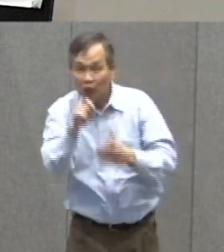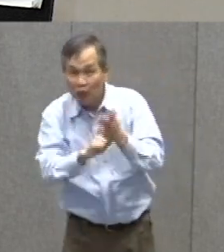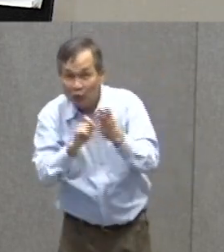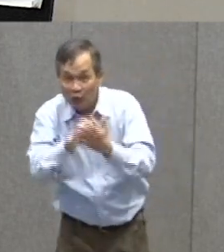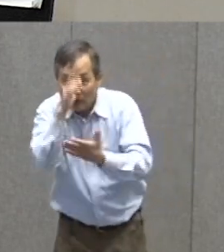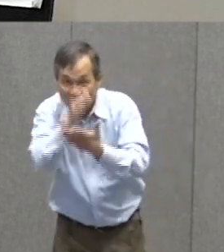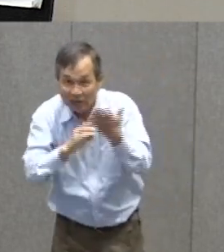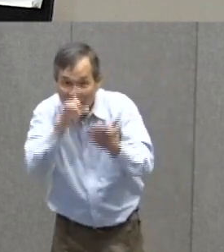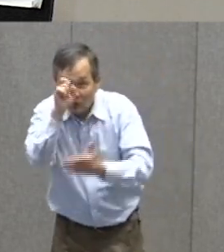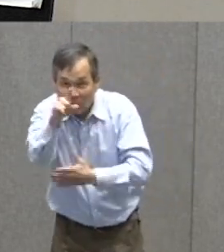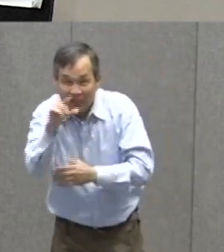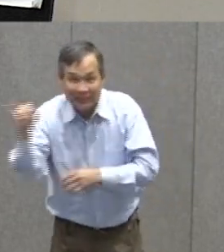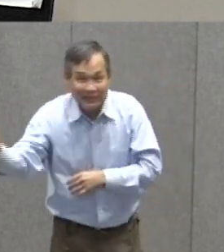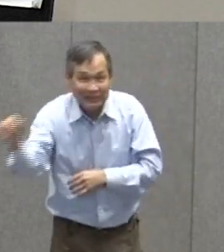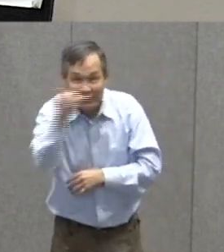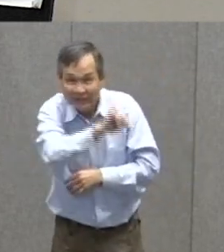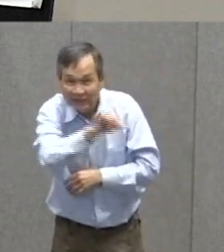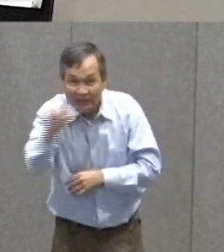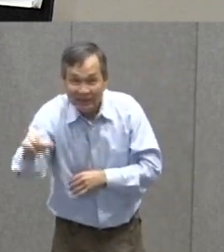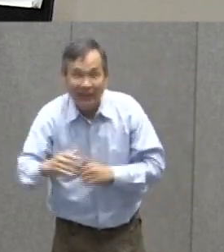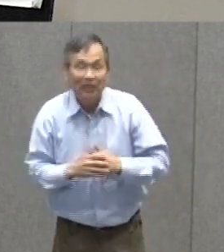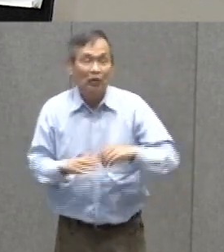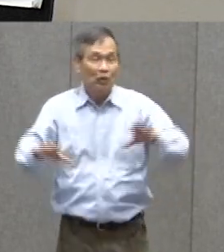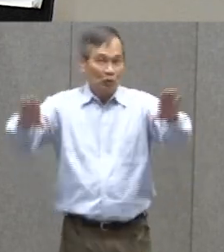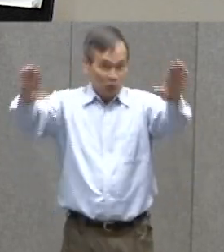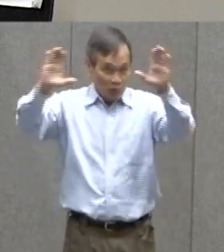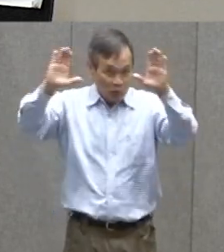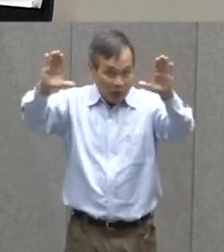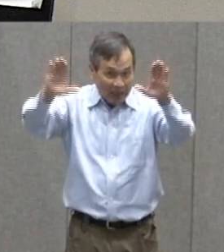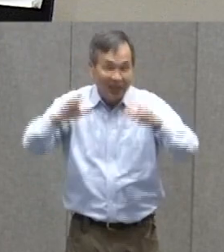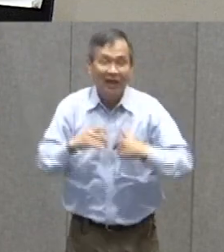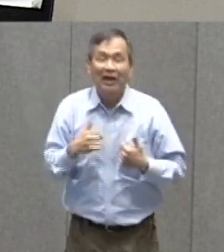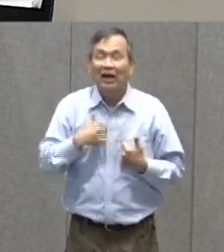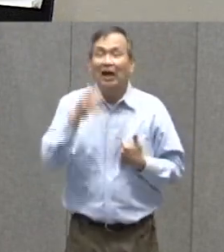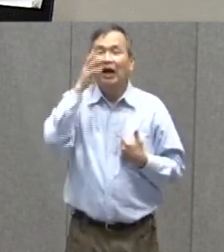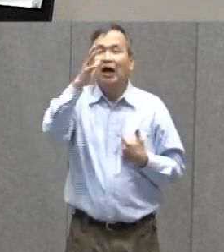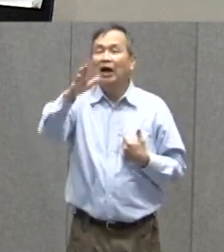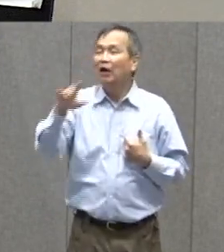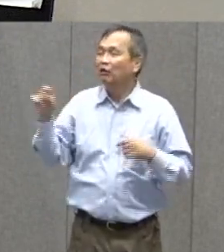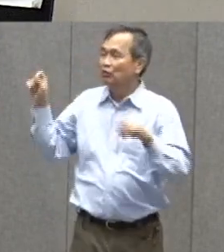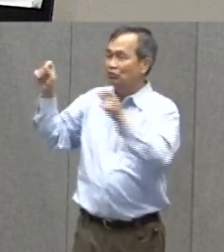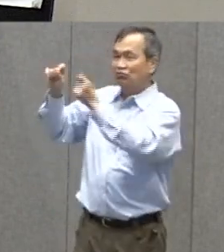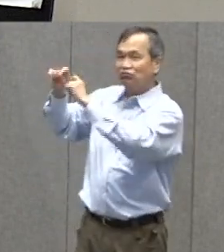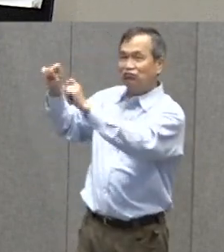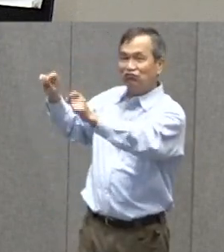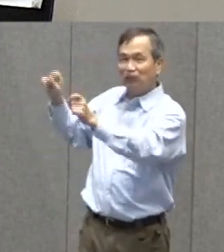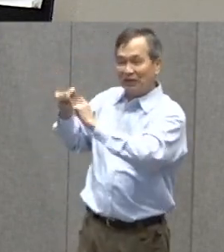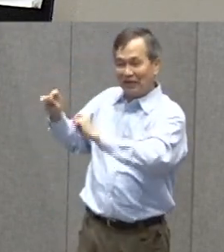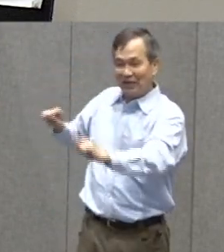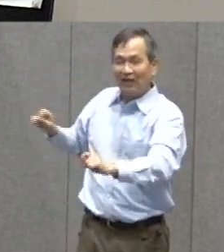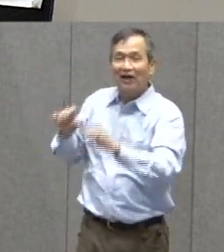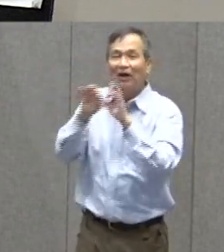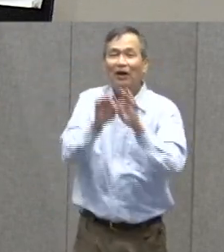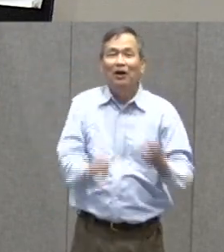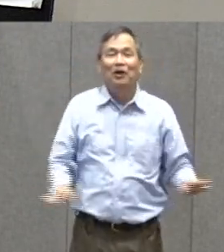as well. So that's great. So I'm going to write these because I think they're very